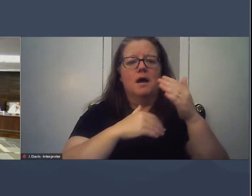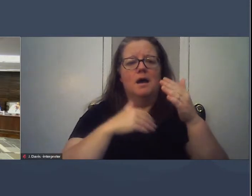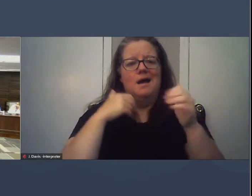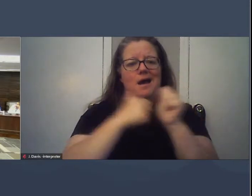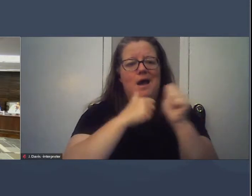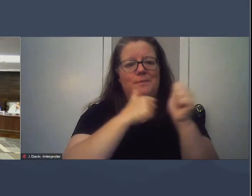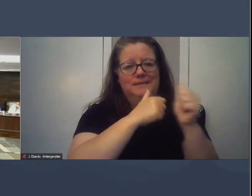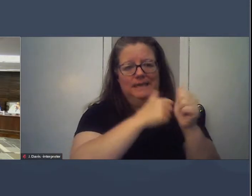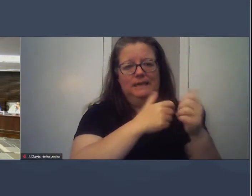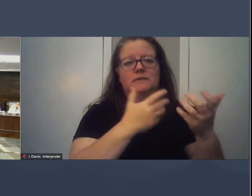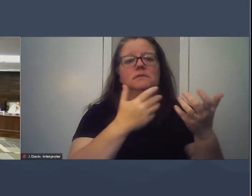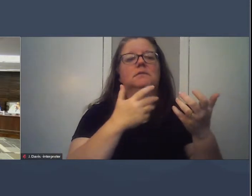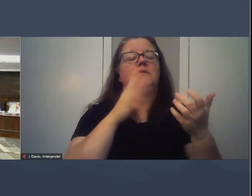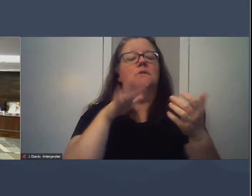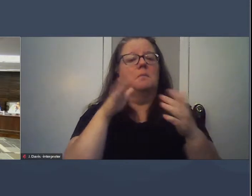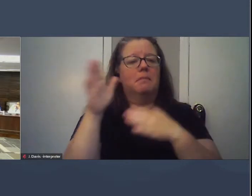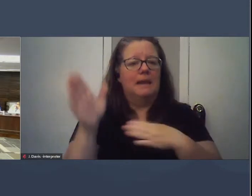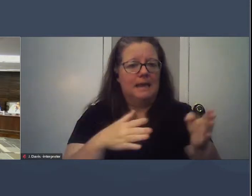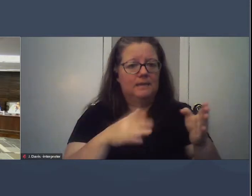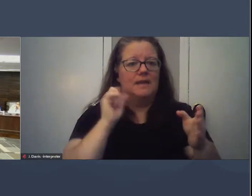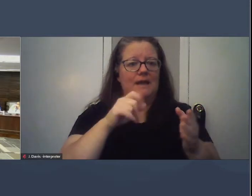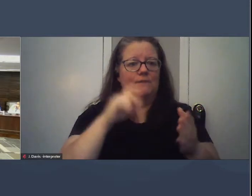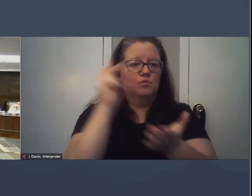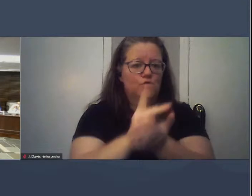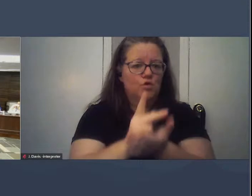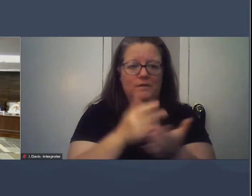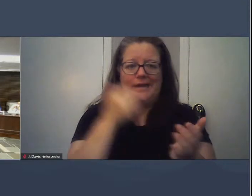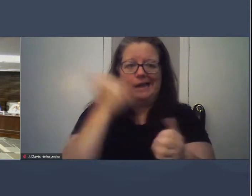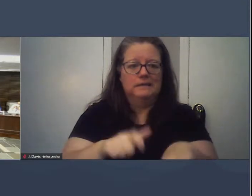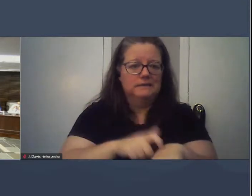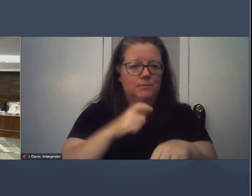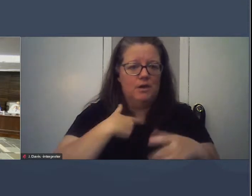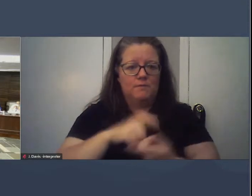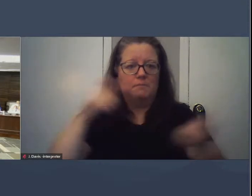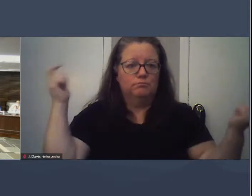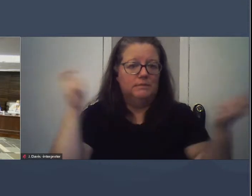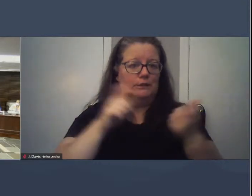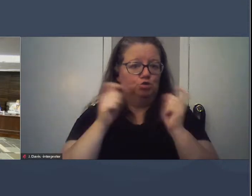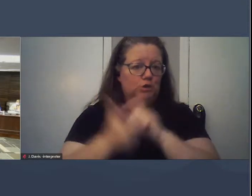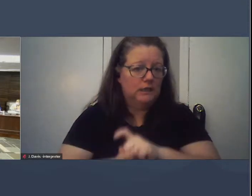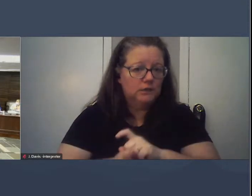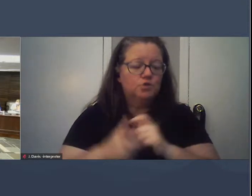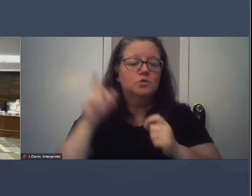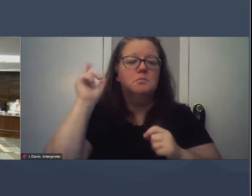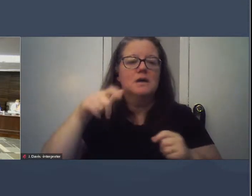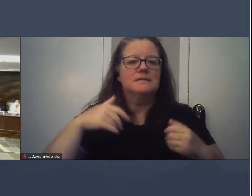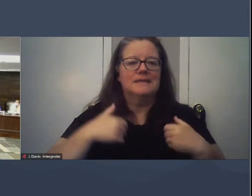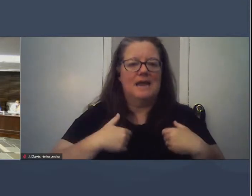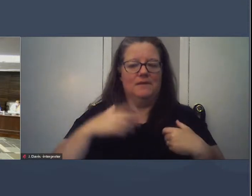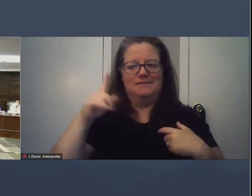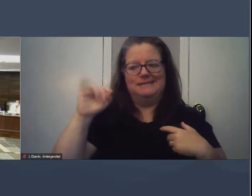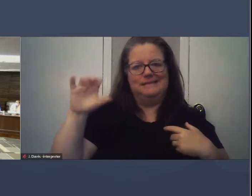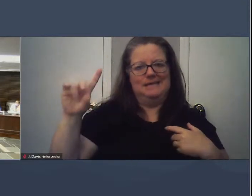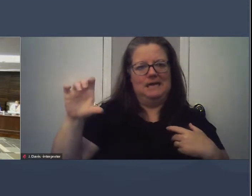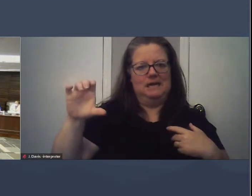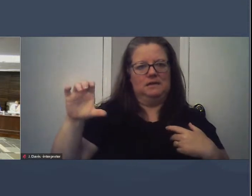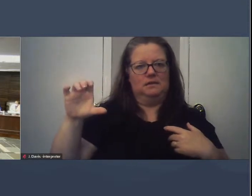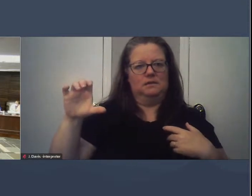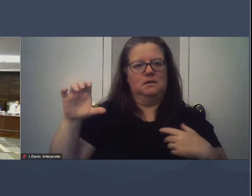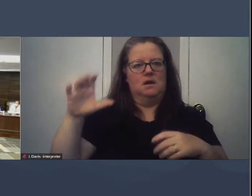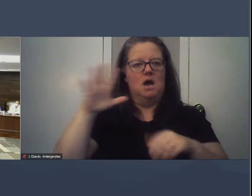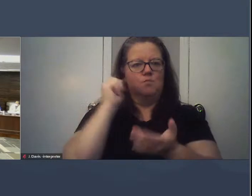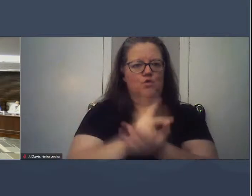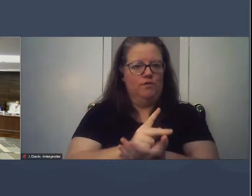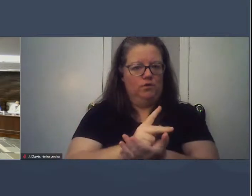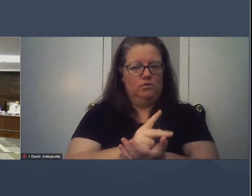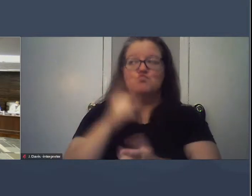and they have to approve those iterations. Anytime there's a major change, you also have to get their blessing. Is that right? I mean, that's correct. I